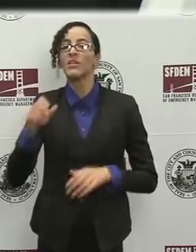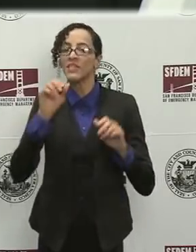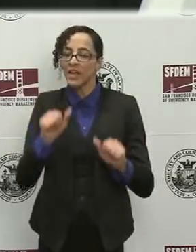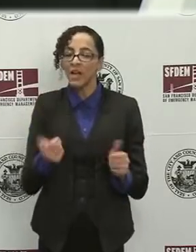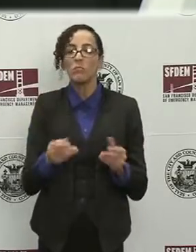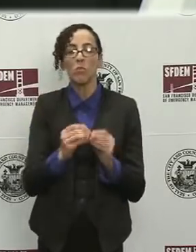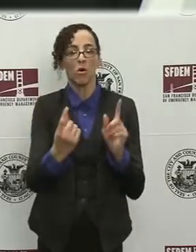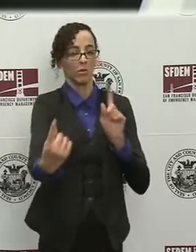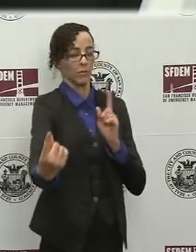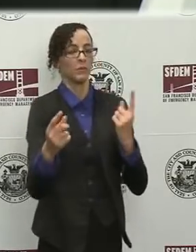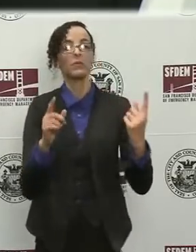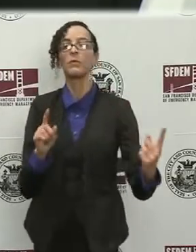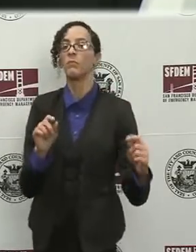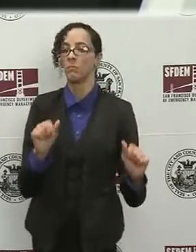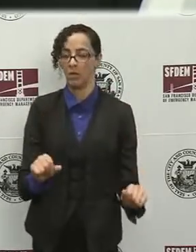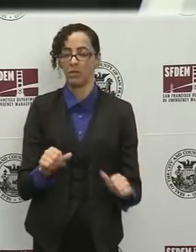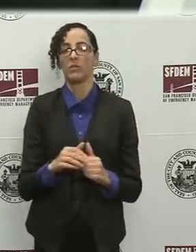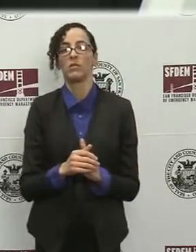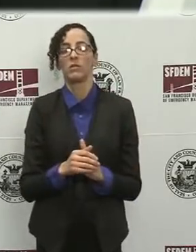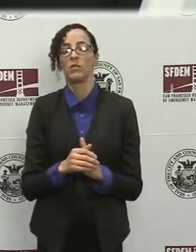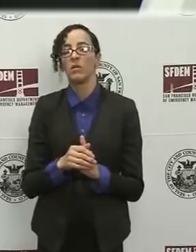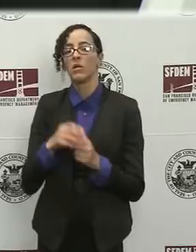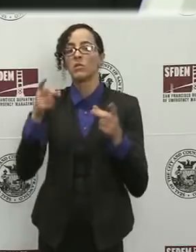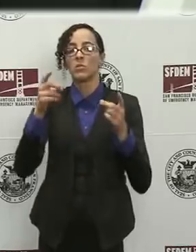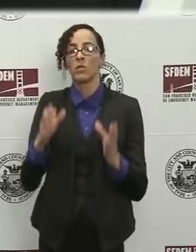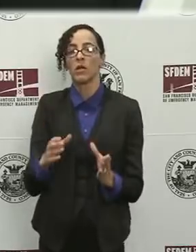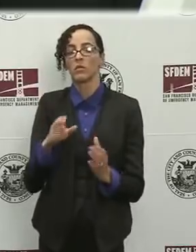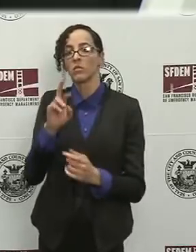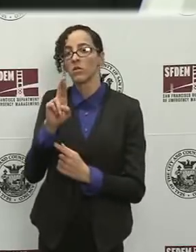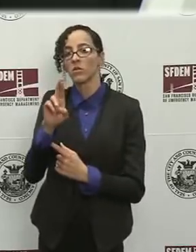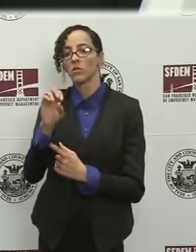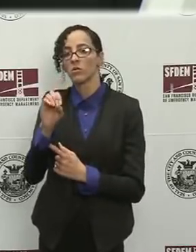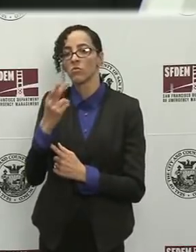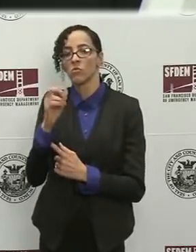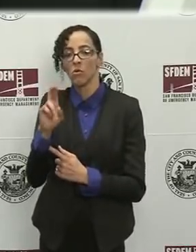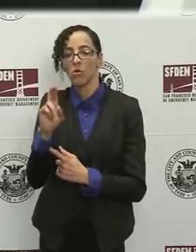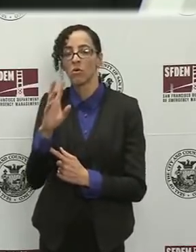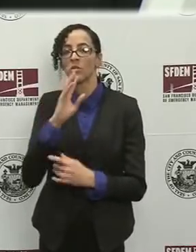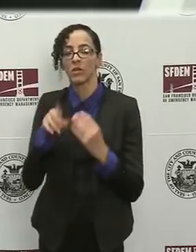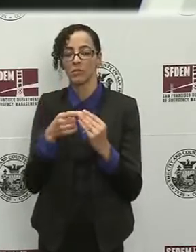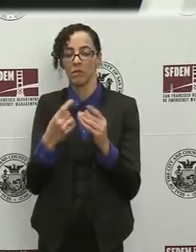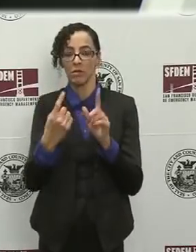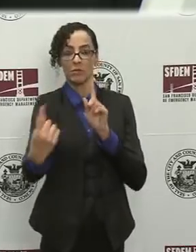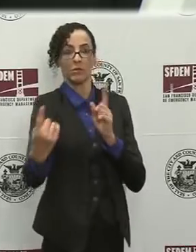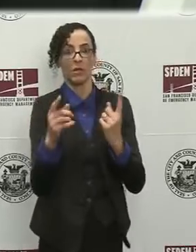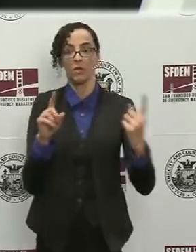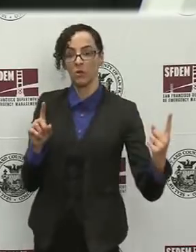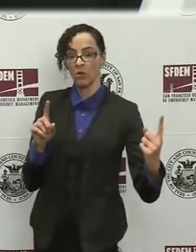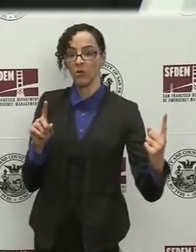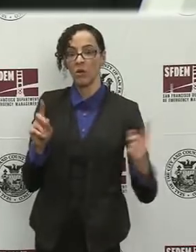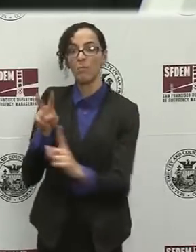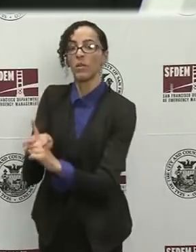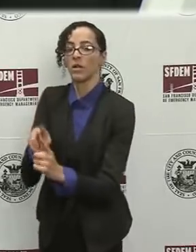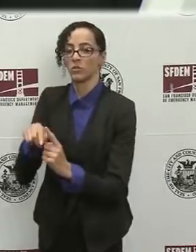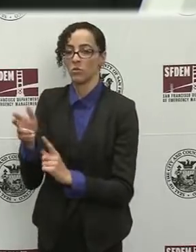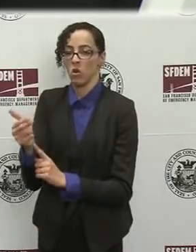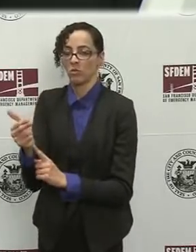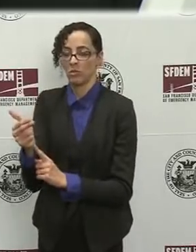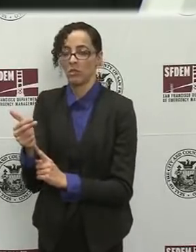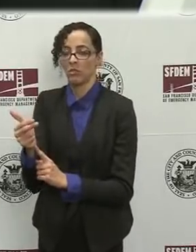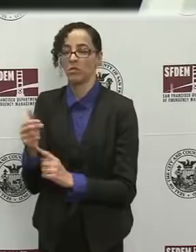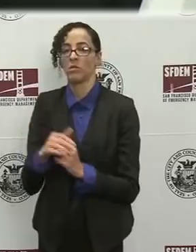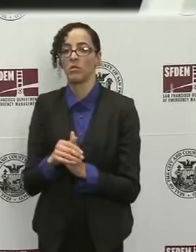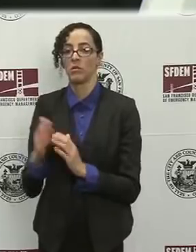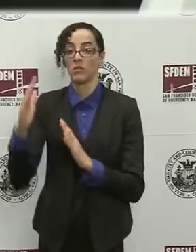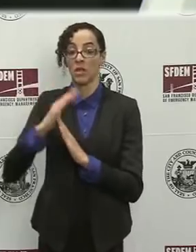spoke about social distancing now moving to be focused in hotels. Top priorities for the use of the hotel rooms are to